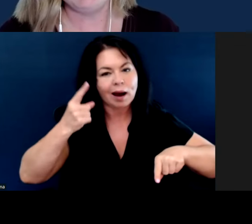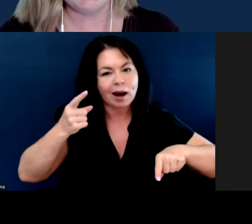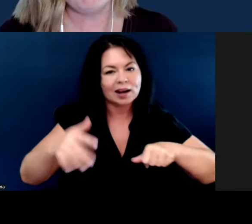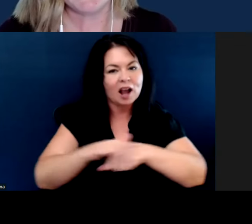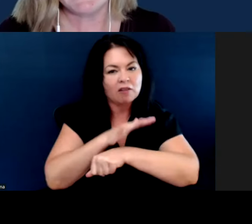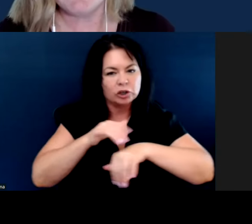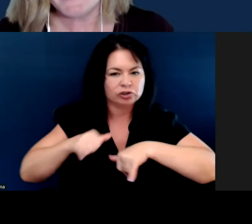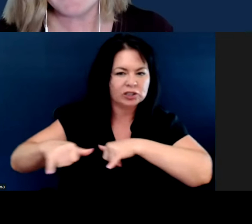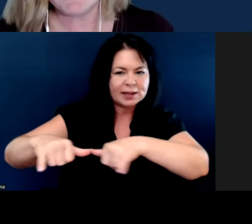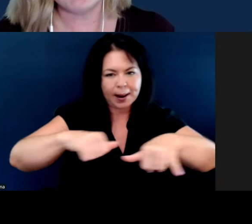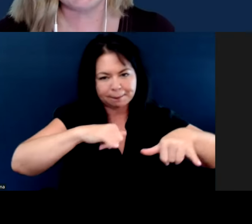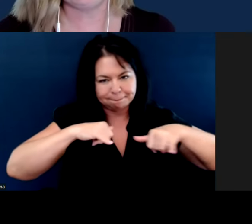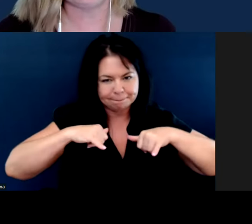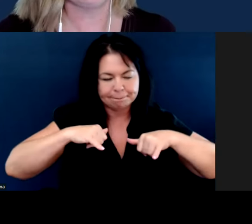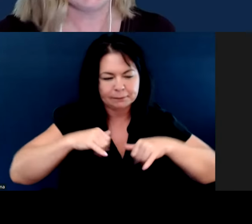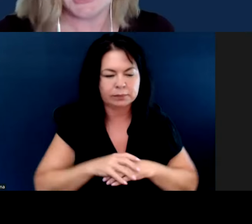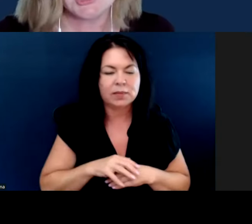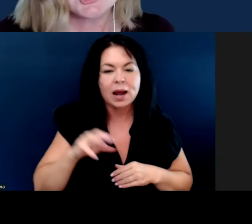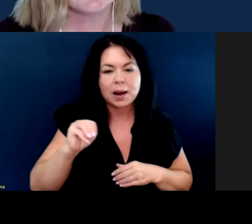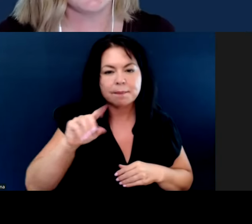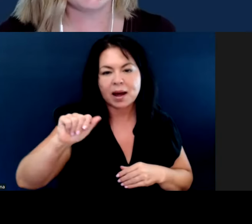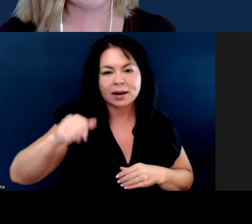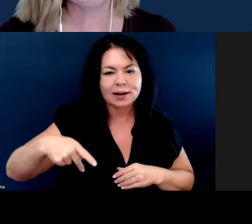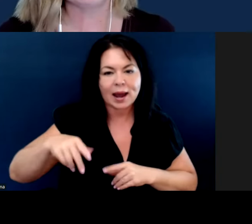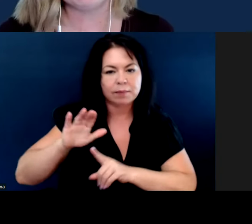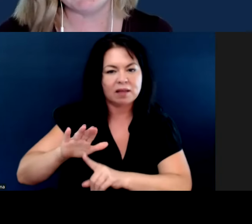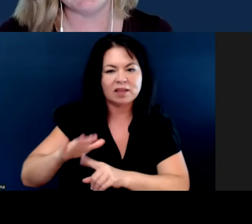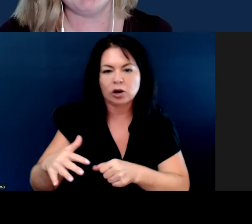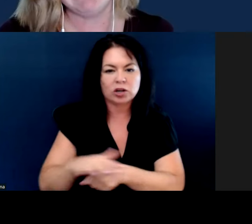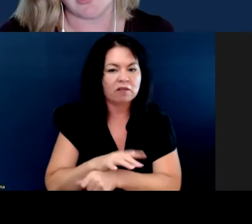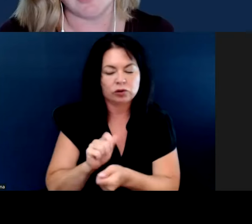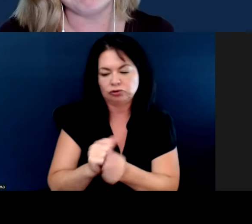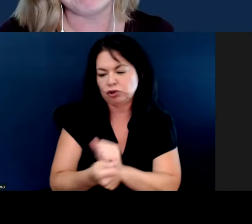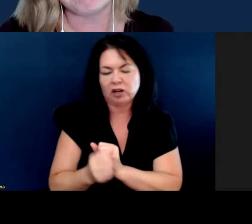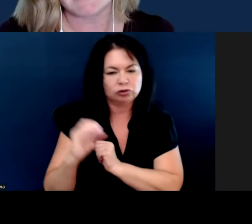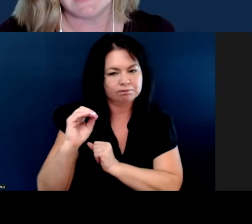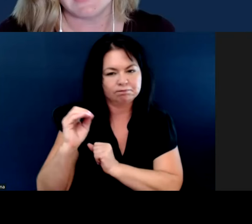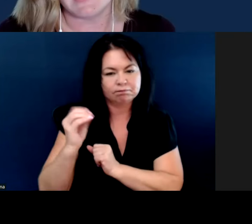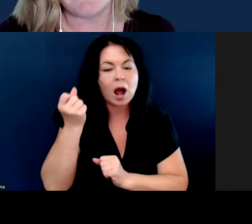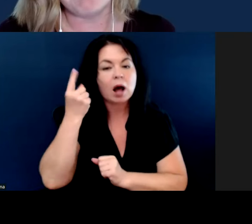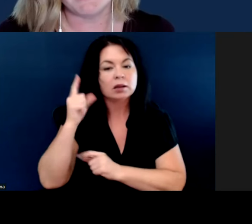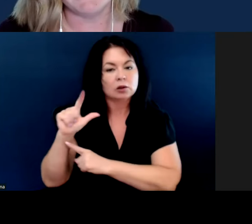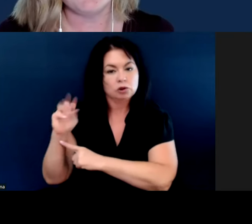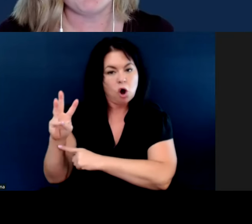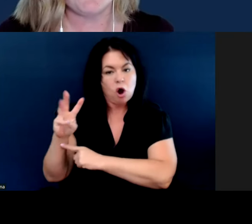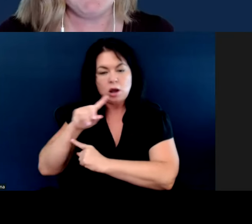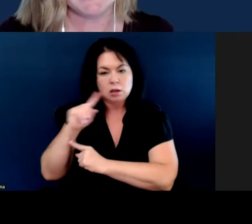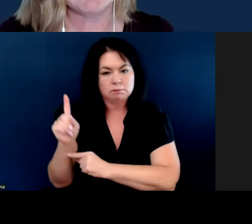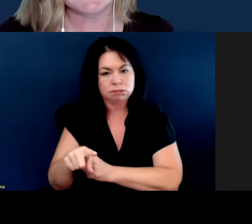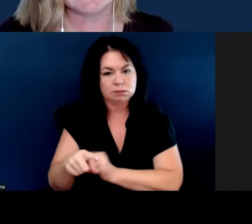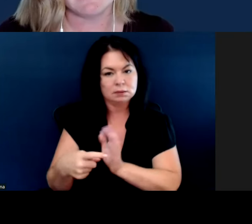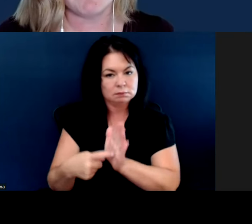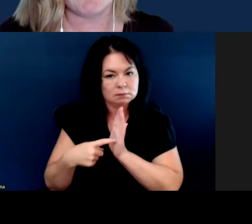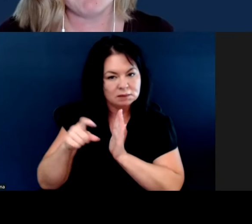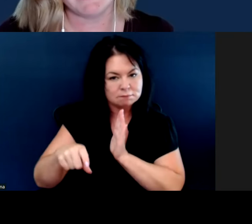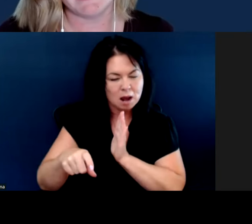And then, Medigap coverage, it doesn't change unless it's mandated by law. But the